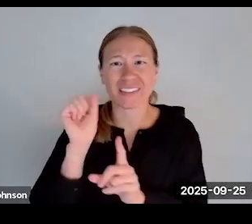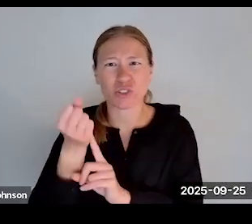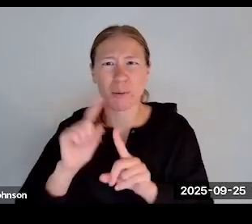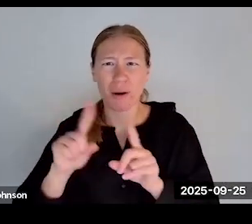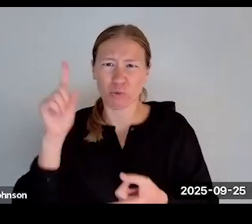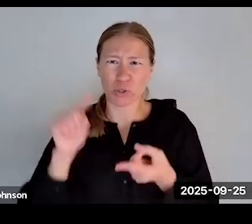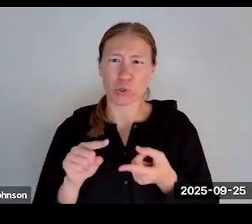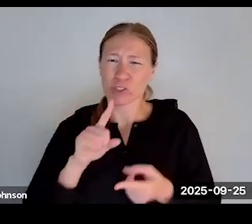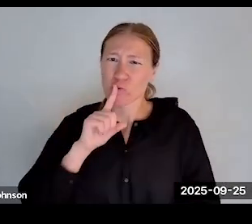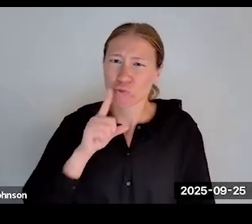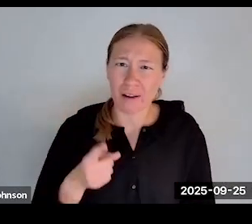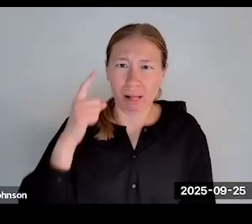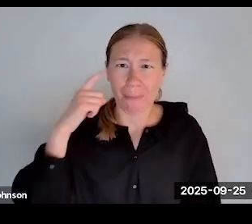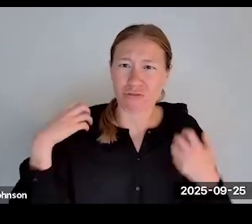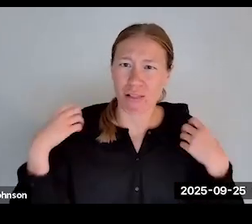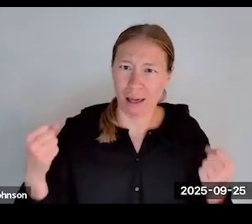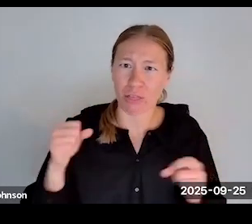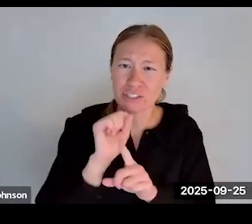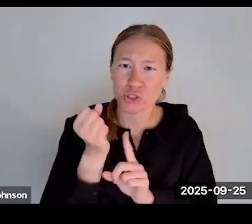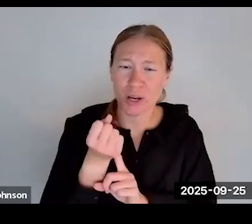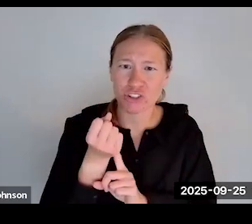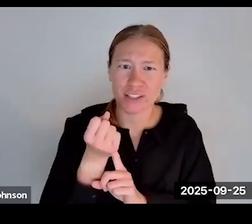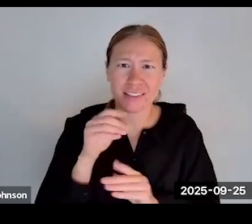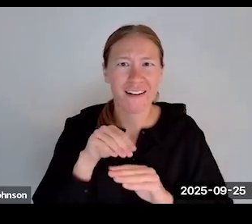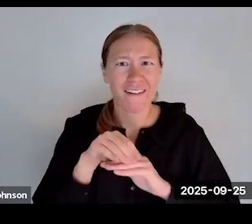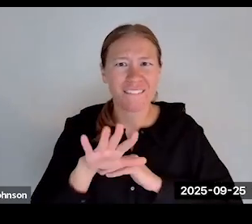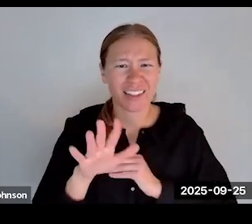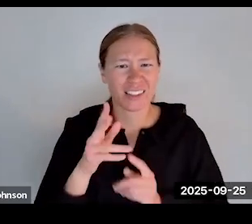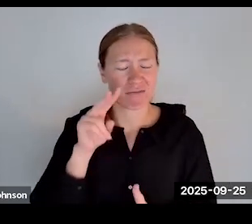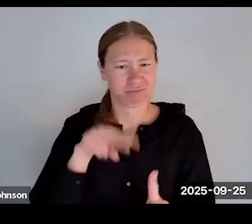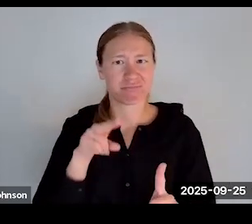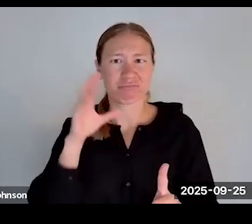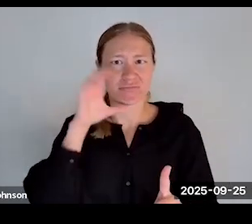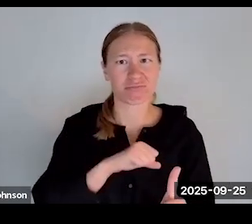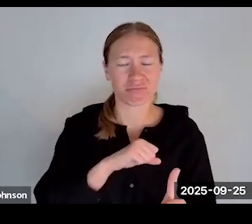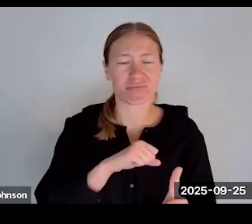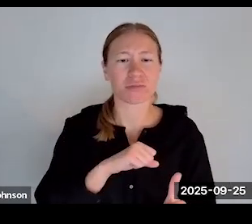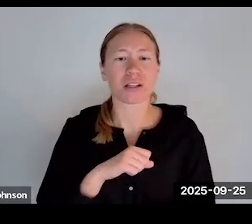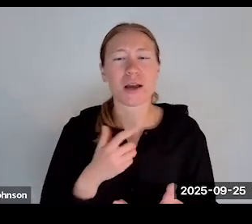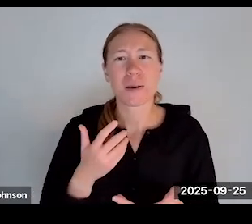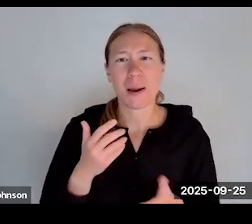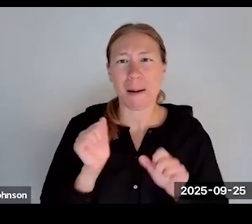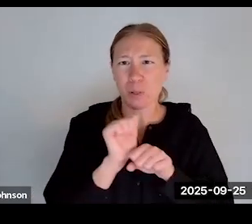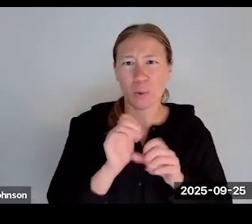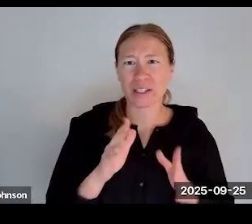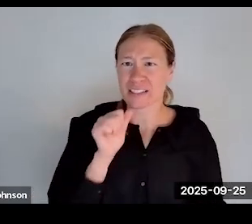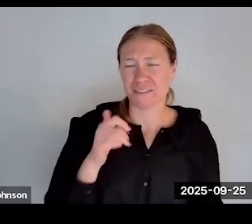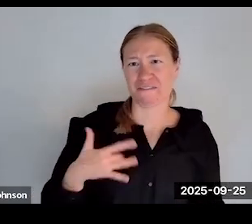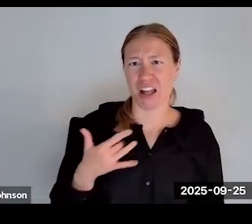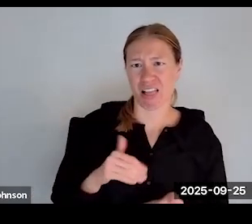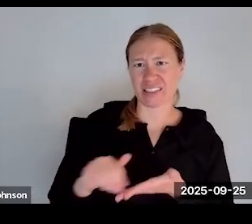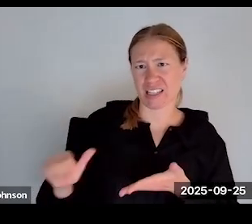health conditions to stereotypes. This kind of language can make employees feel dismissed or unsafe about sharing